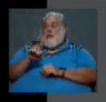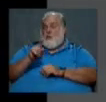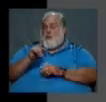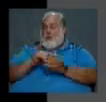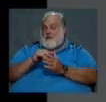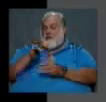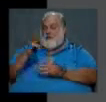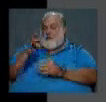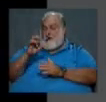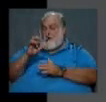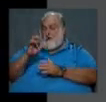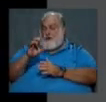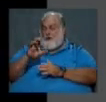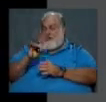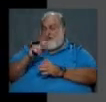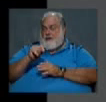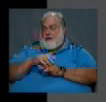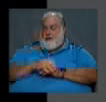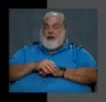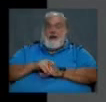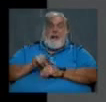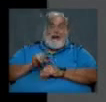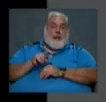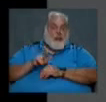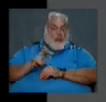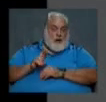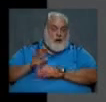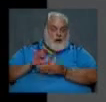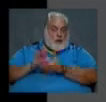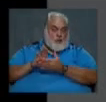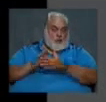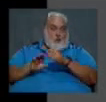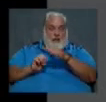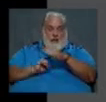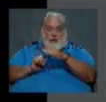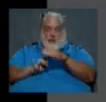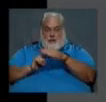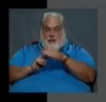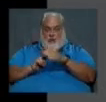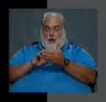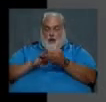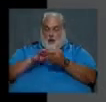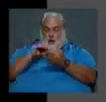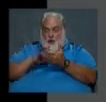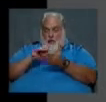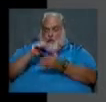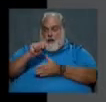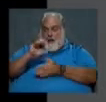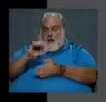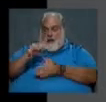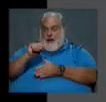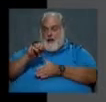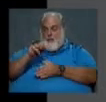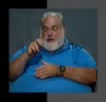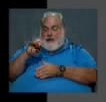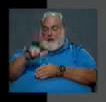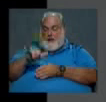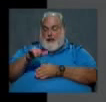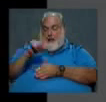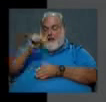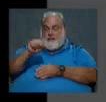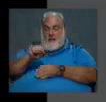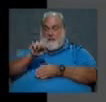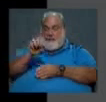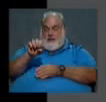1,700 feet, and a Little Rock School District Elementary and Learning Academy campus at the southeast corner of 32nd and Bryant